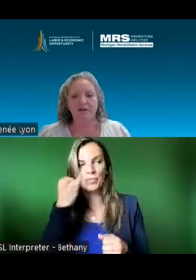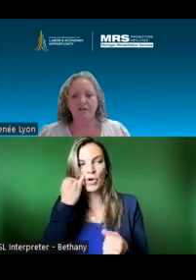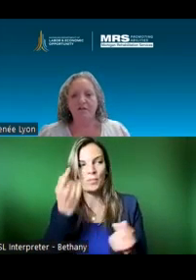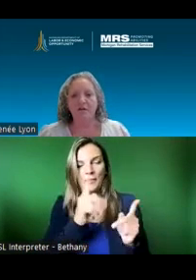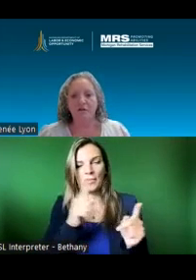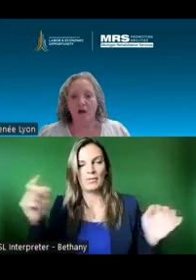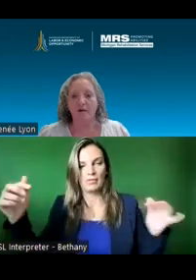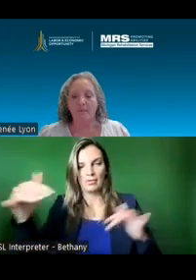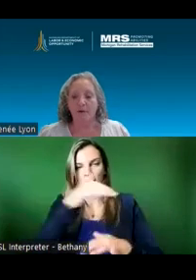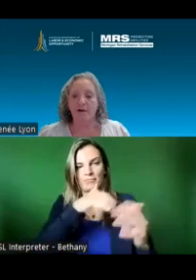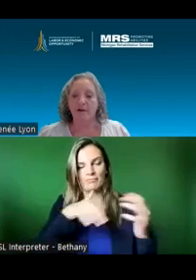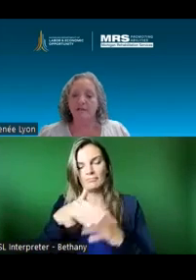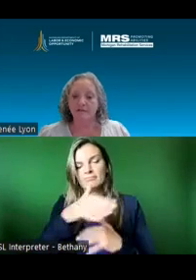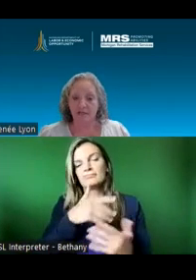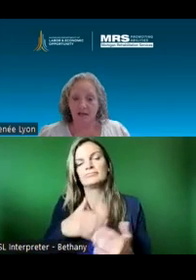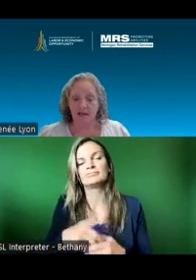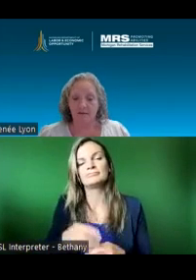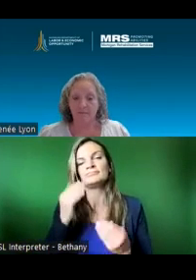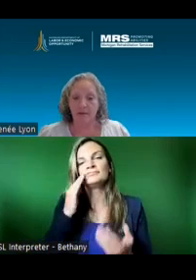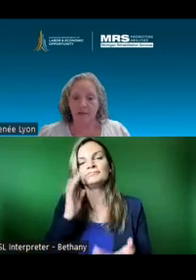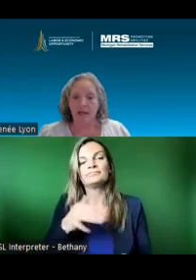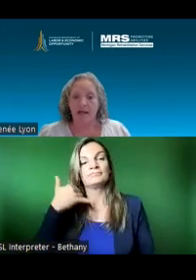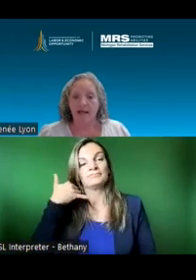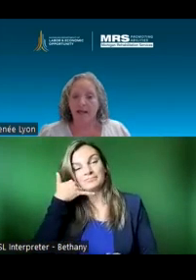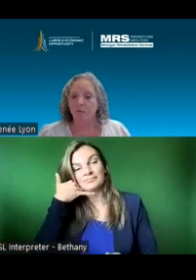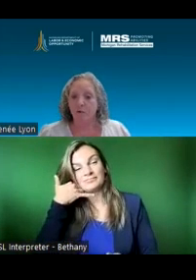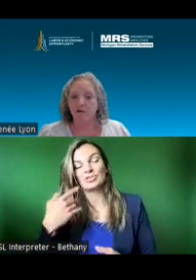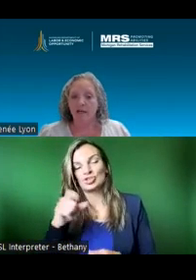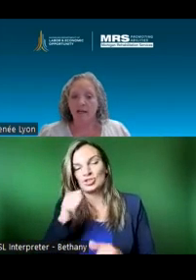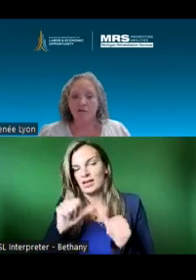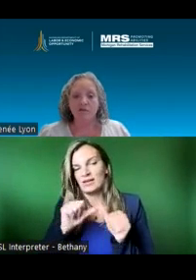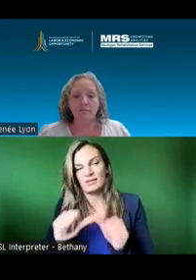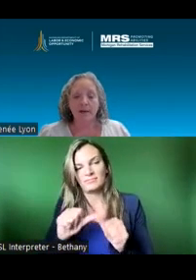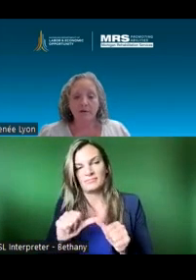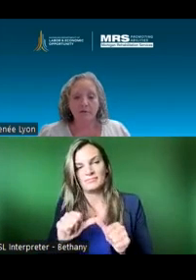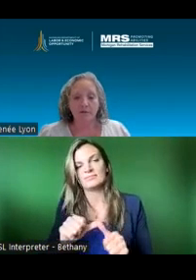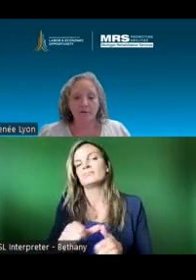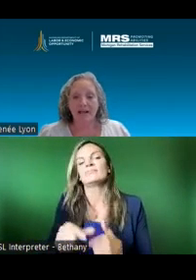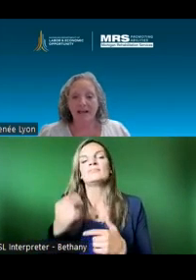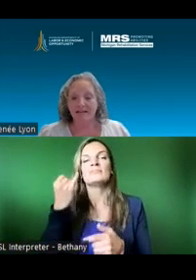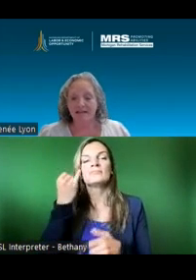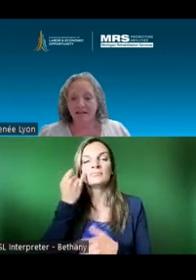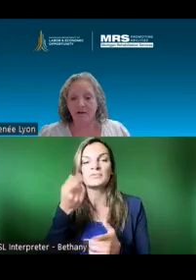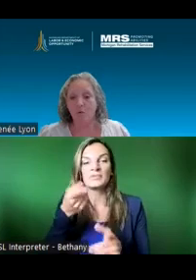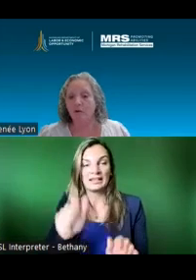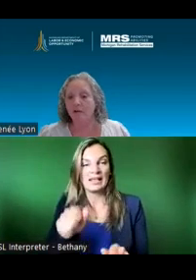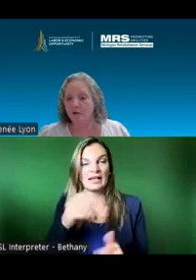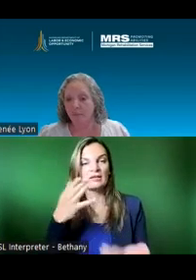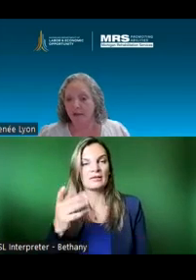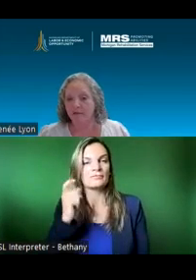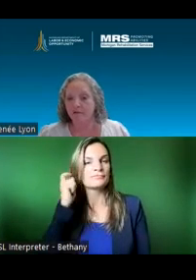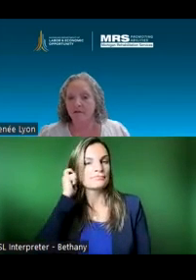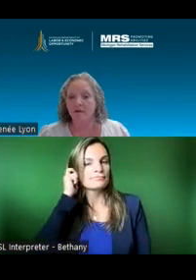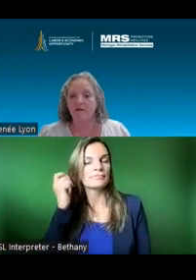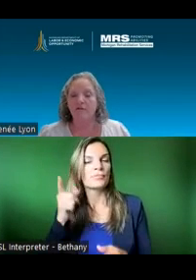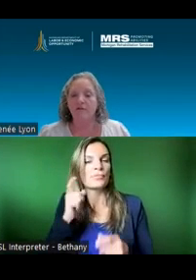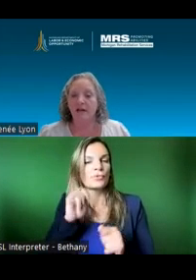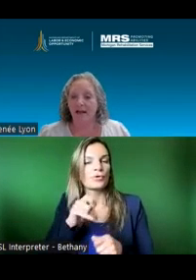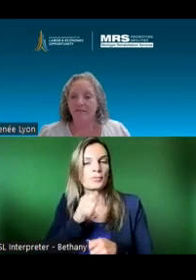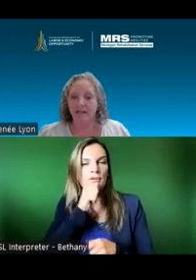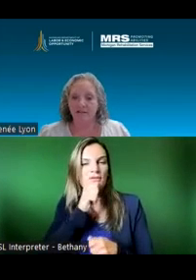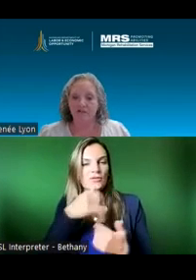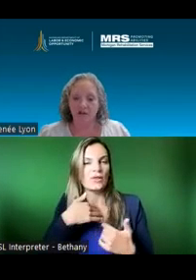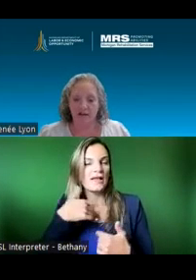your ear for long periods of time. And when you can, use a microphone headset or earbuds